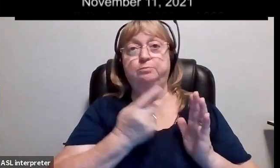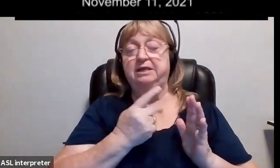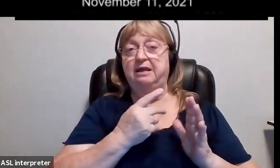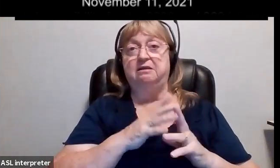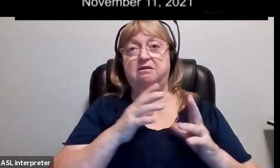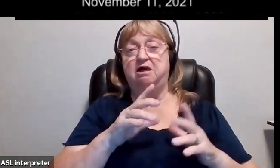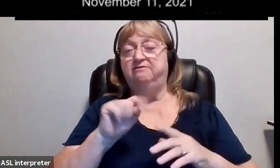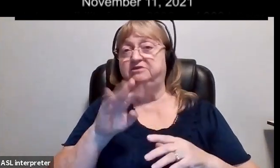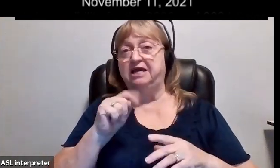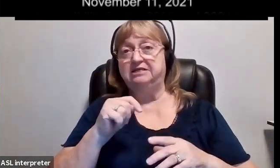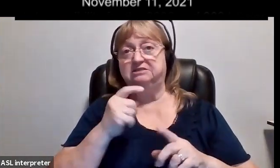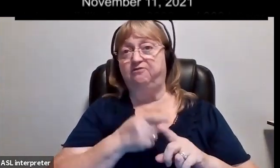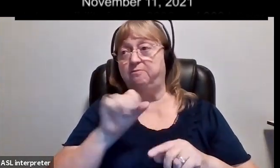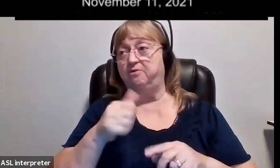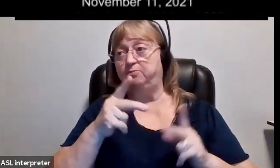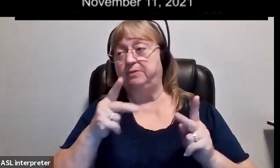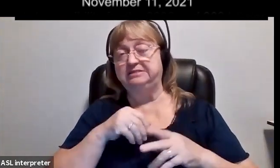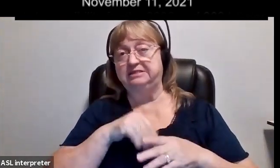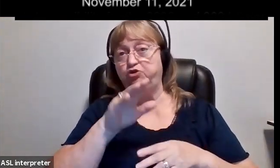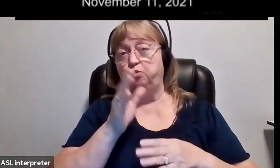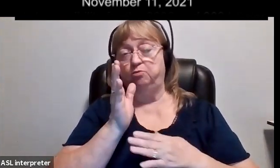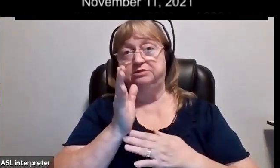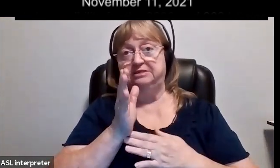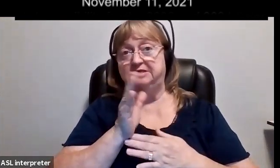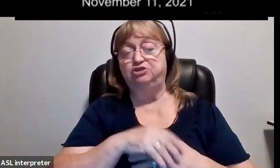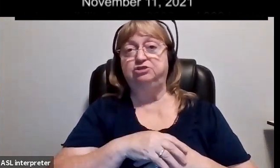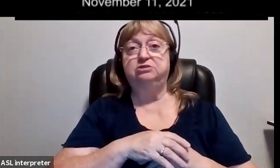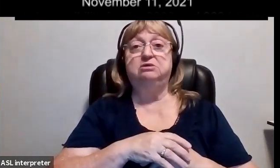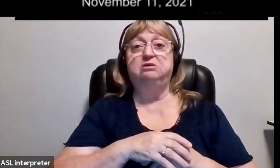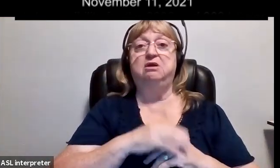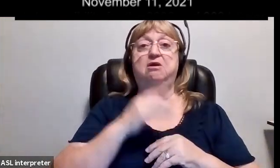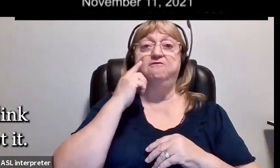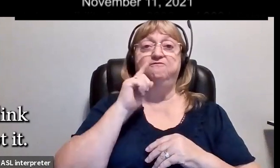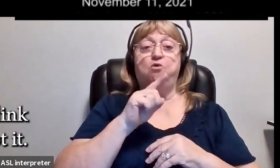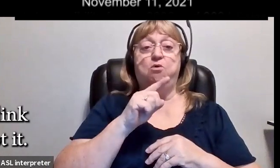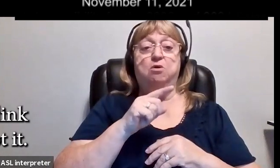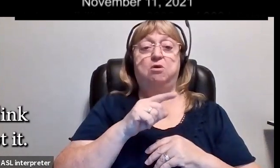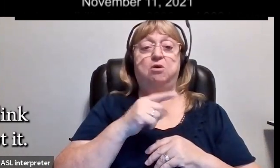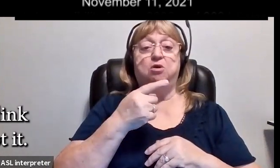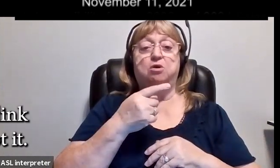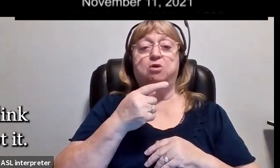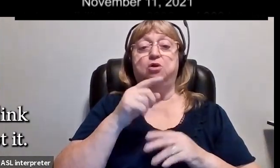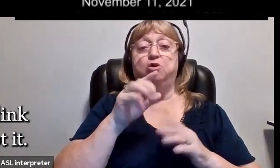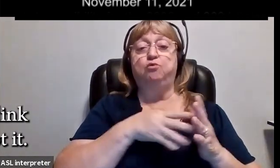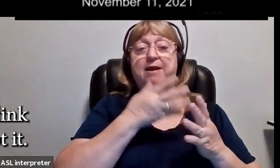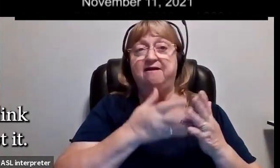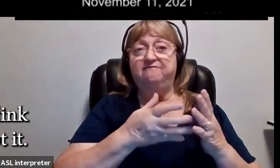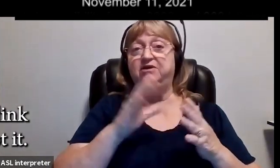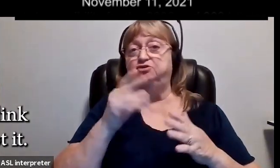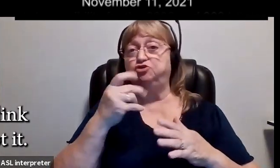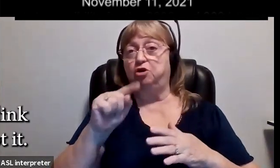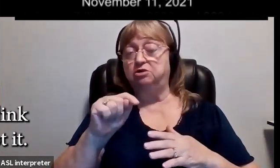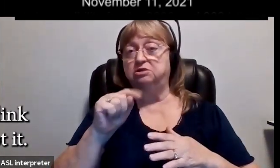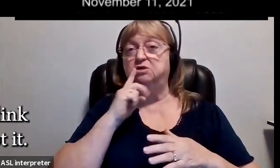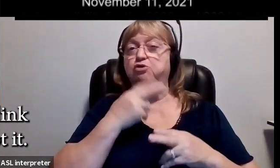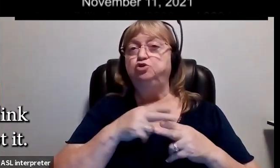in your presentation. For graphs and charts, do a short overview and provide